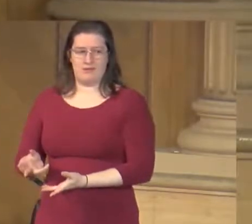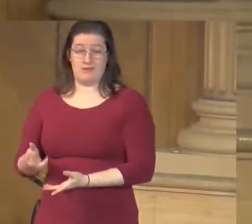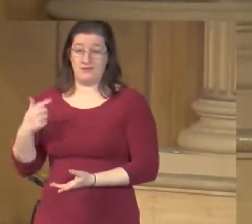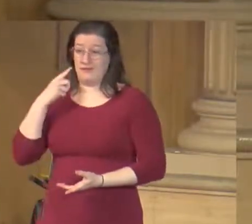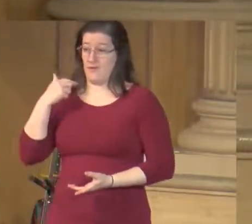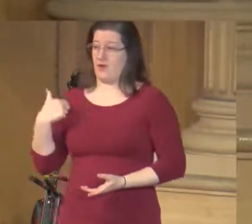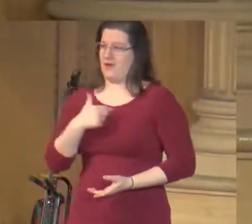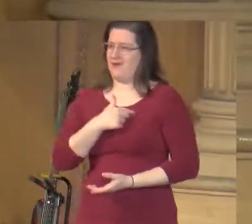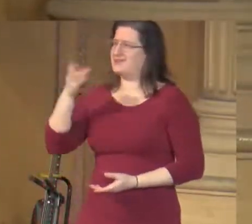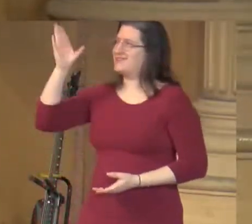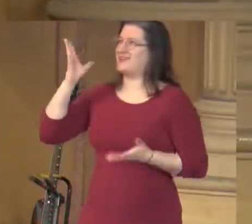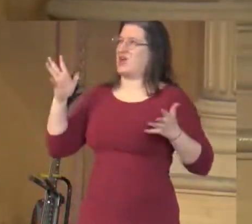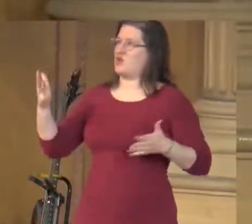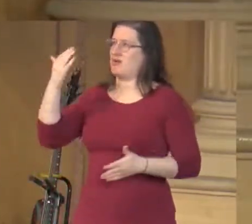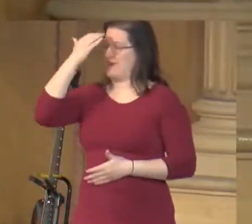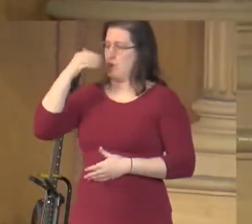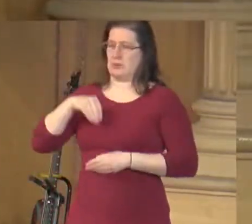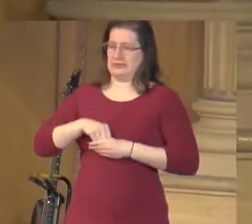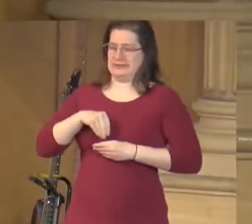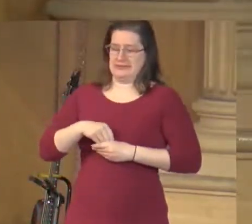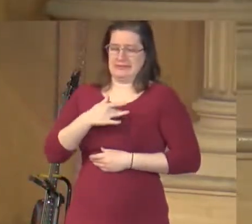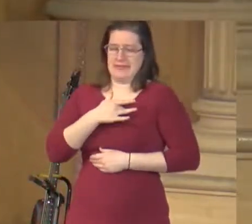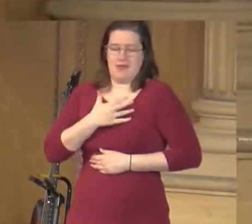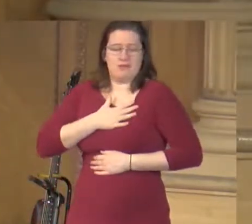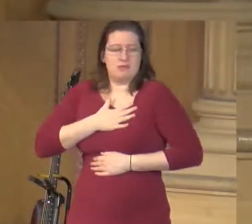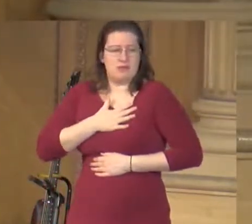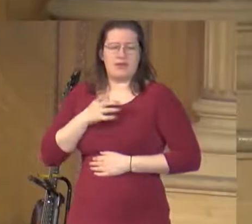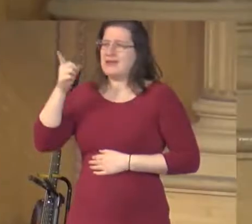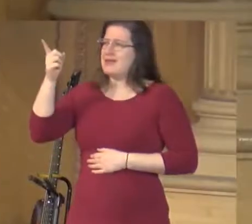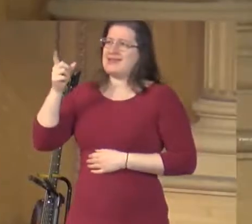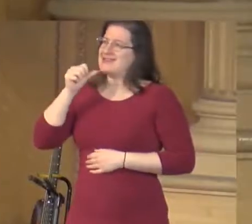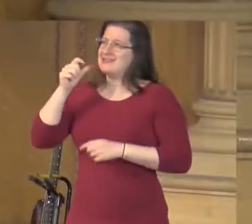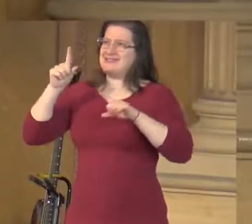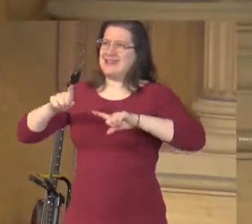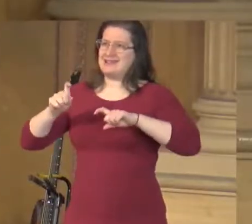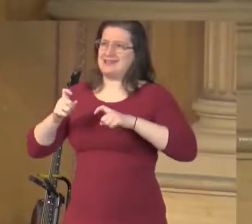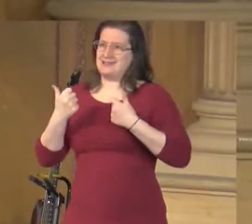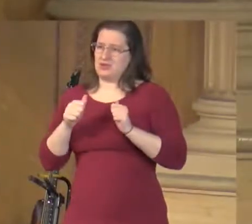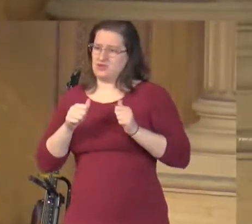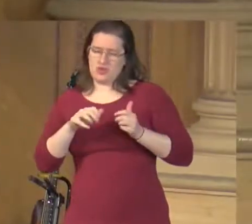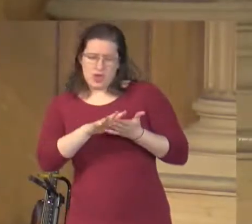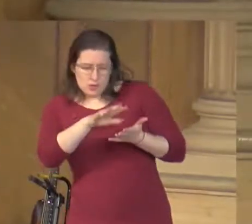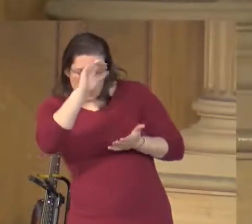knows what's in us. He already knows what we believe. He's not testing us so that he can learn some more information.